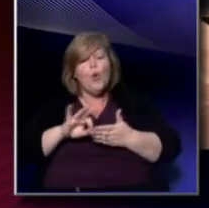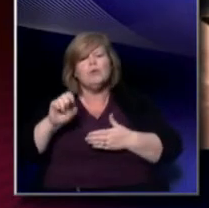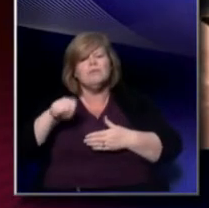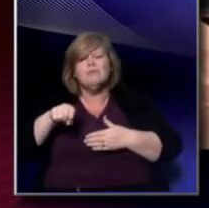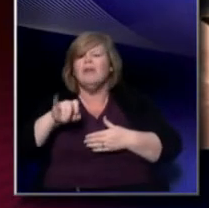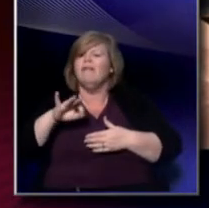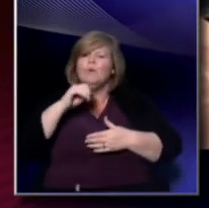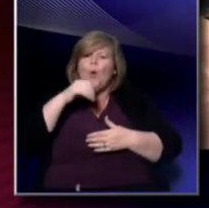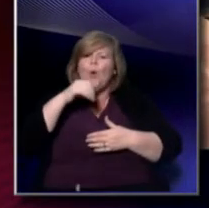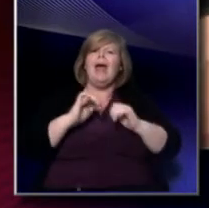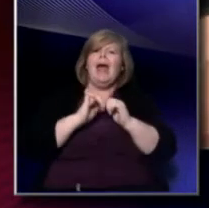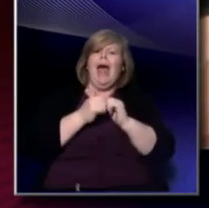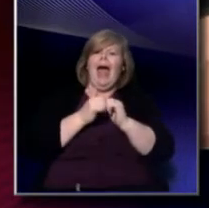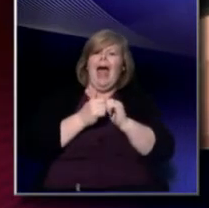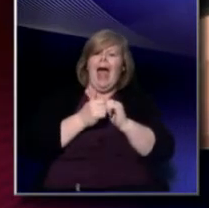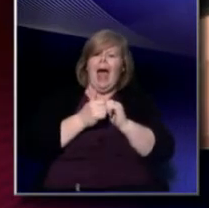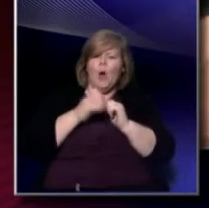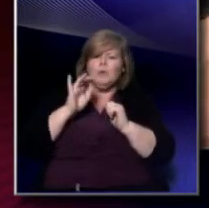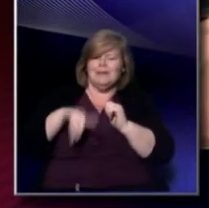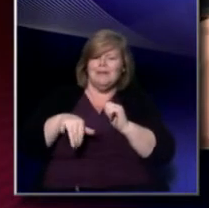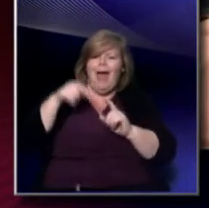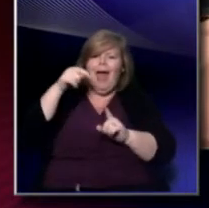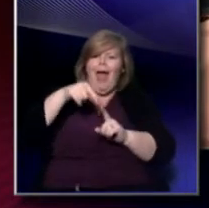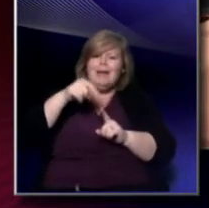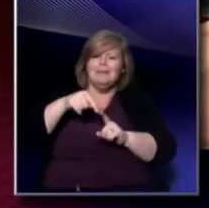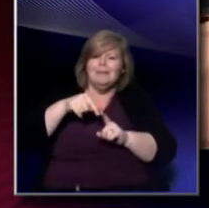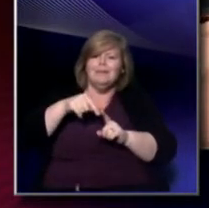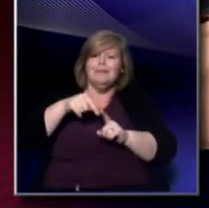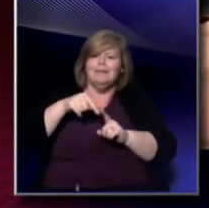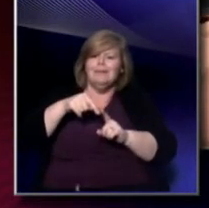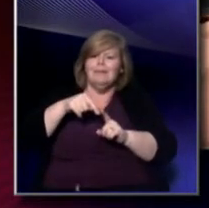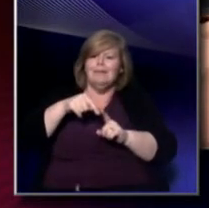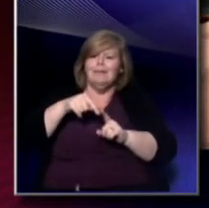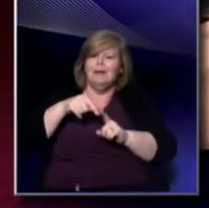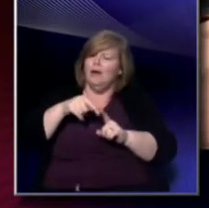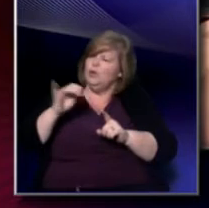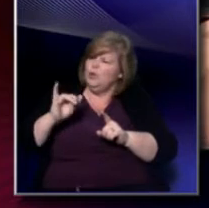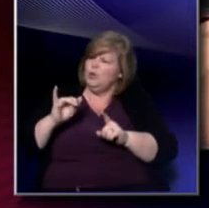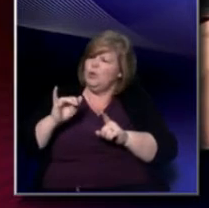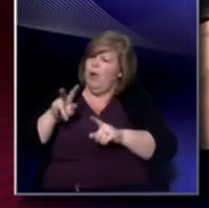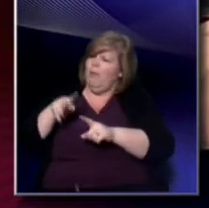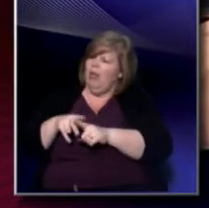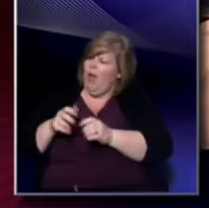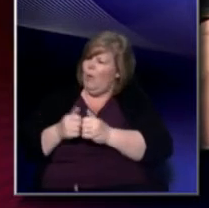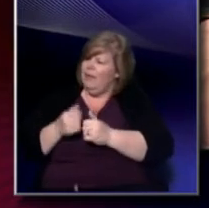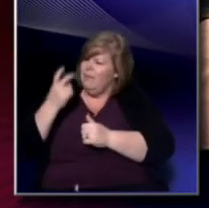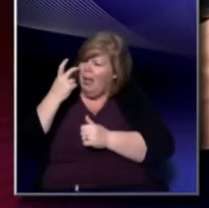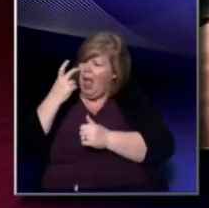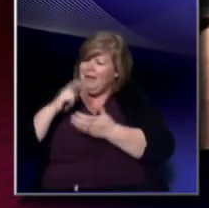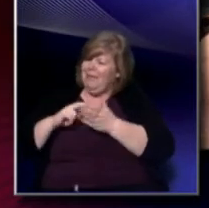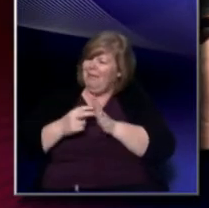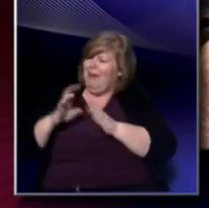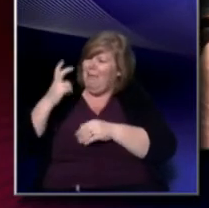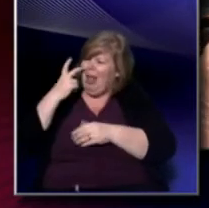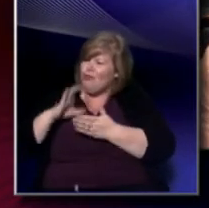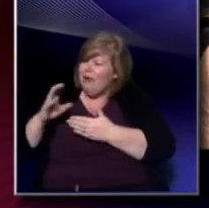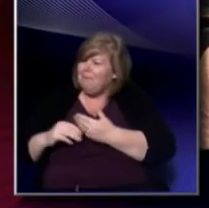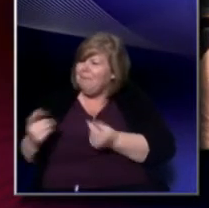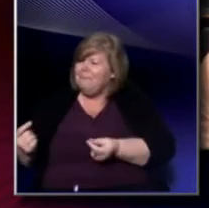have a curriculum that's that carrying the blind alongside kind of thing. How does that work with a blind curriculum? Okay.